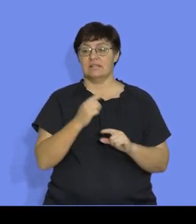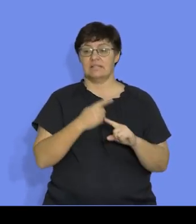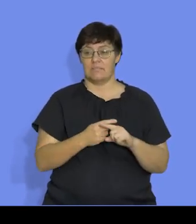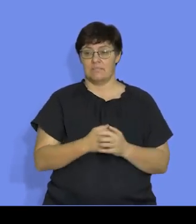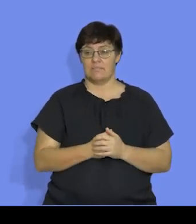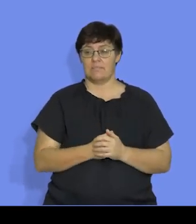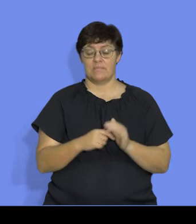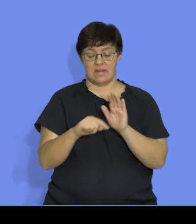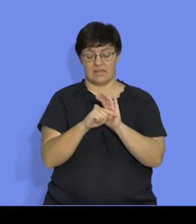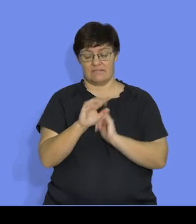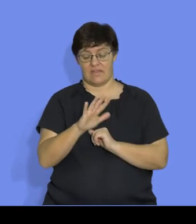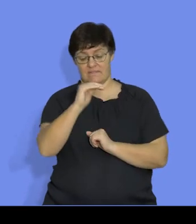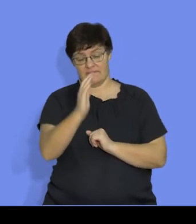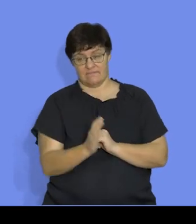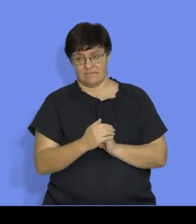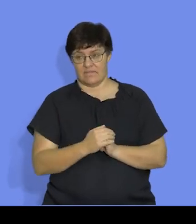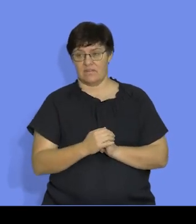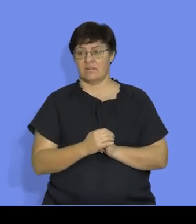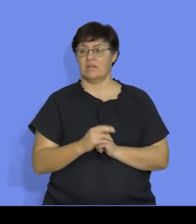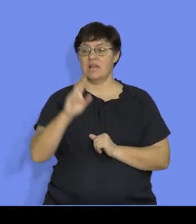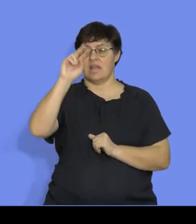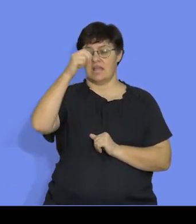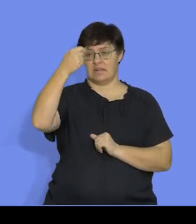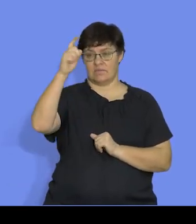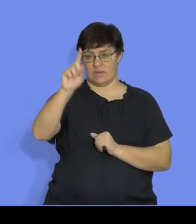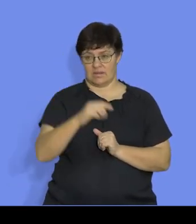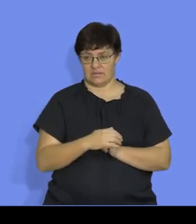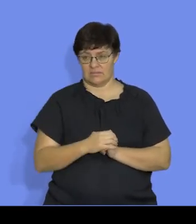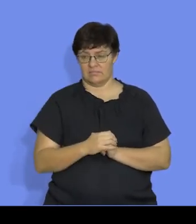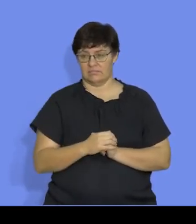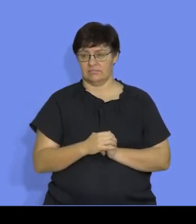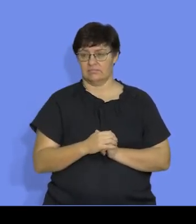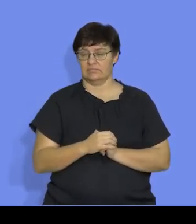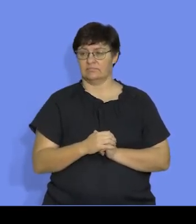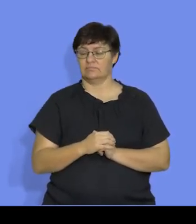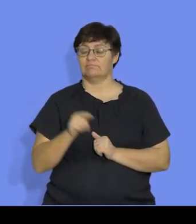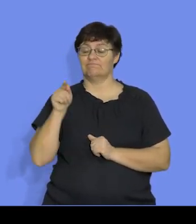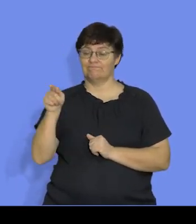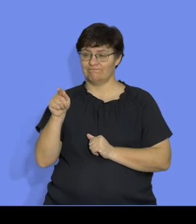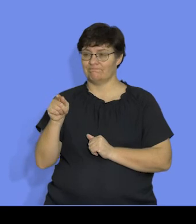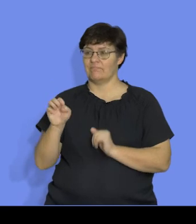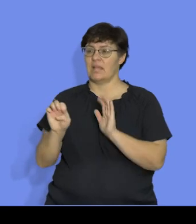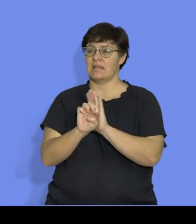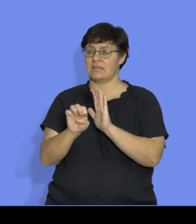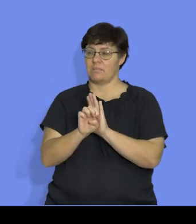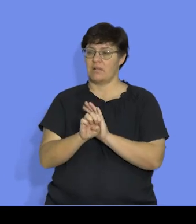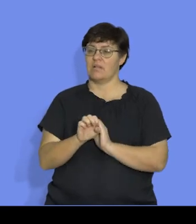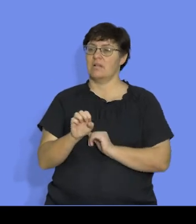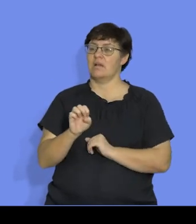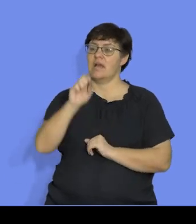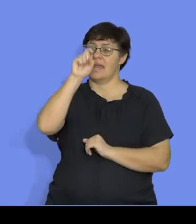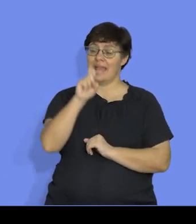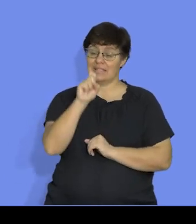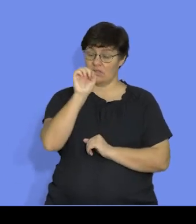times negative 5 to the power of n minus 1. Looking at the example when x is